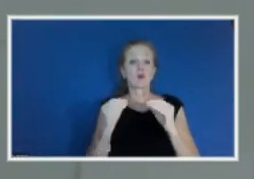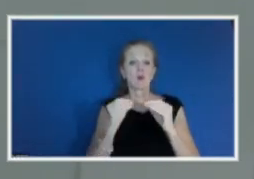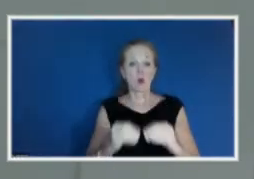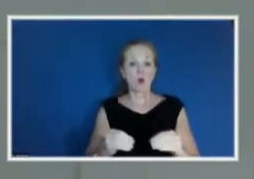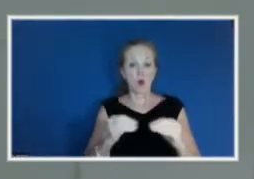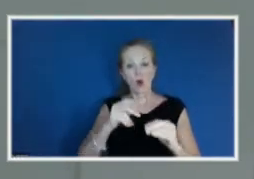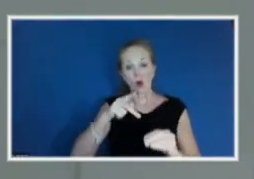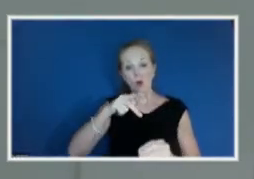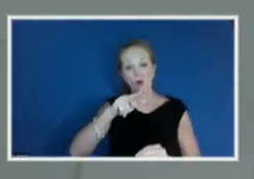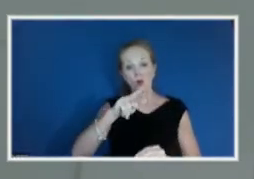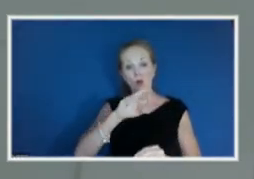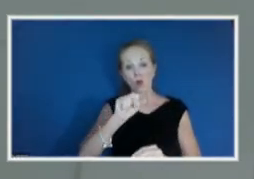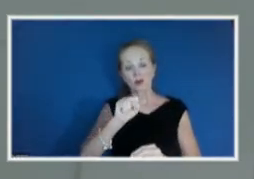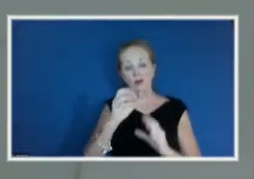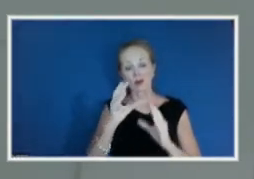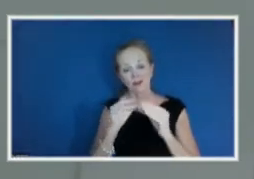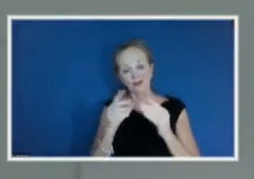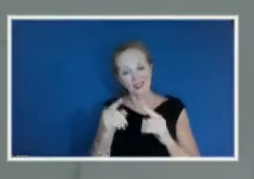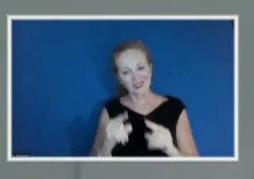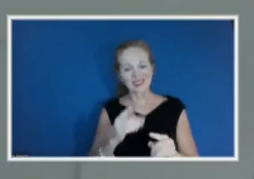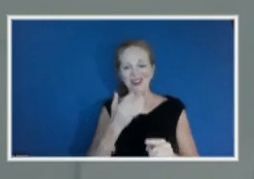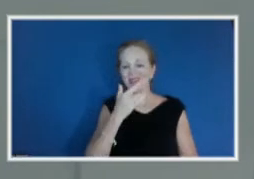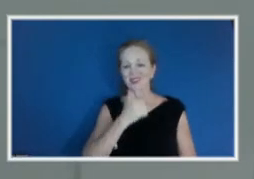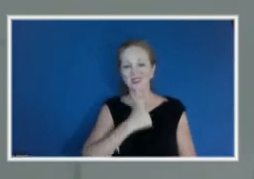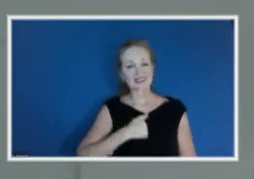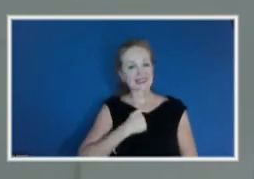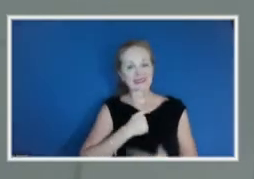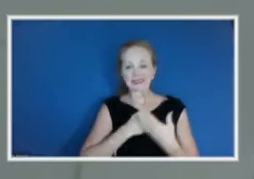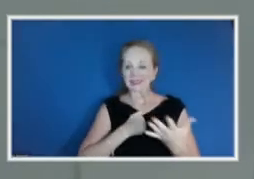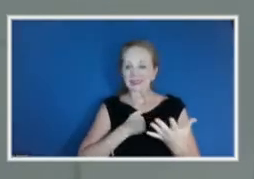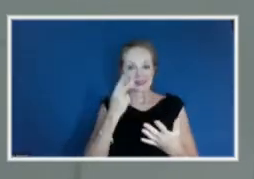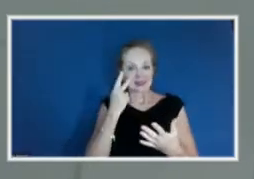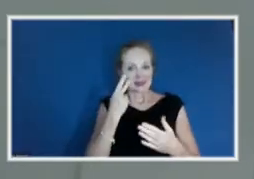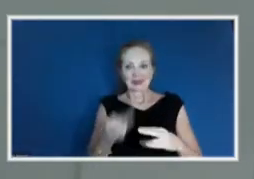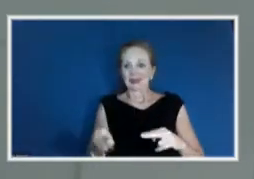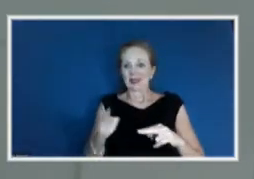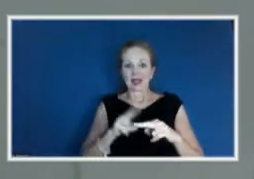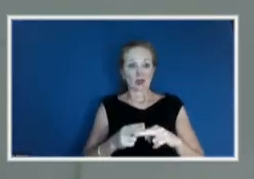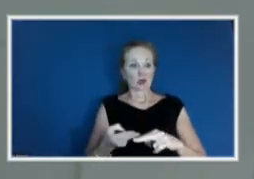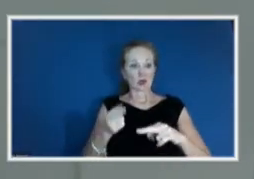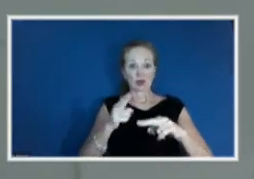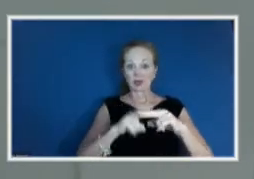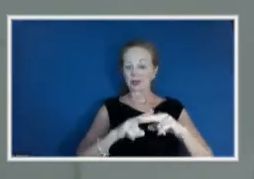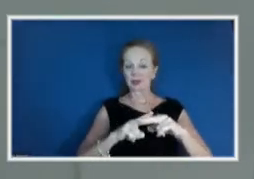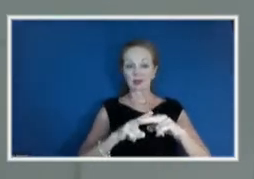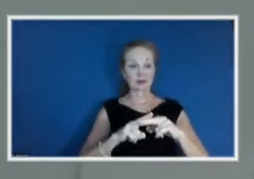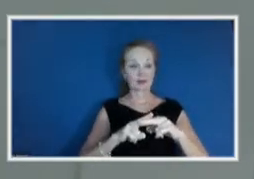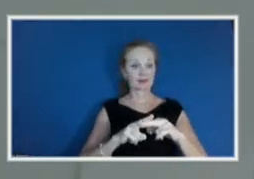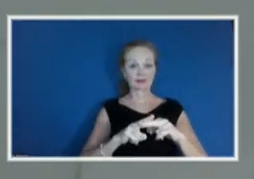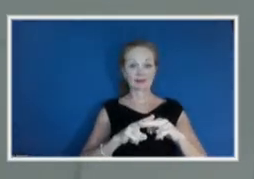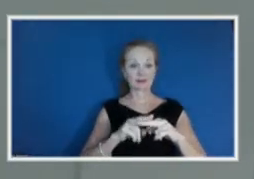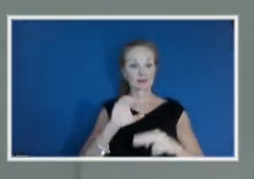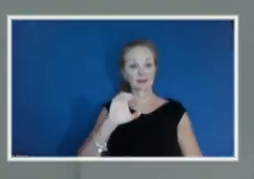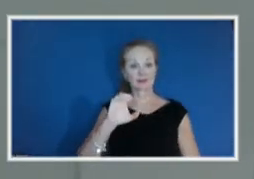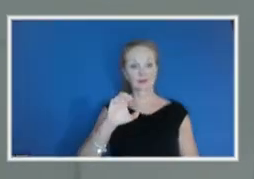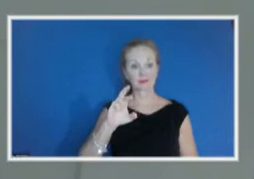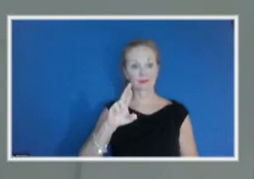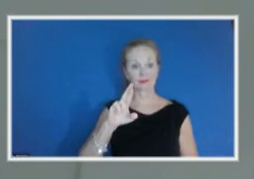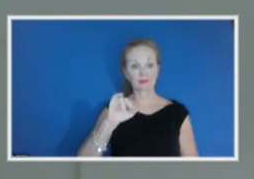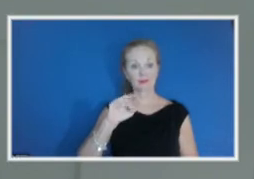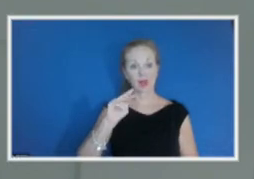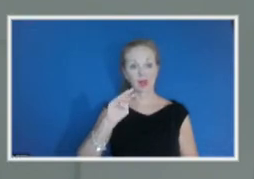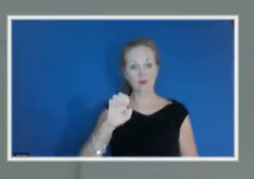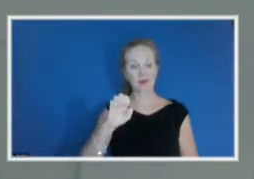We unfortunately have seen an increase in crime. We've seen where we've had high-speed